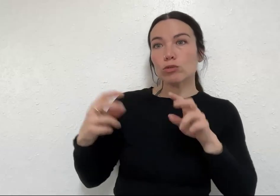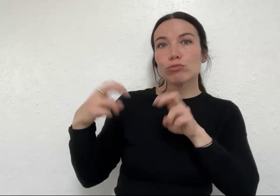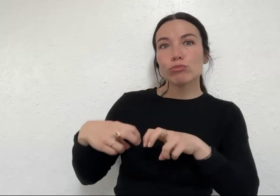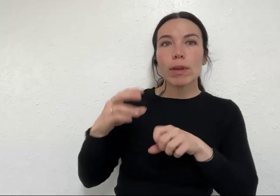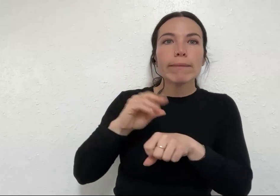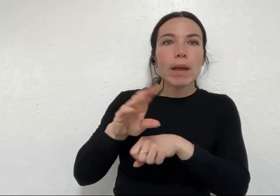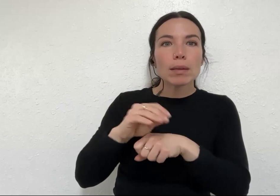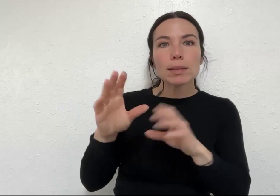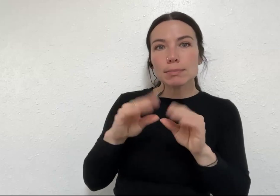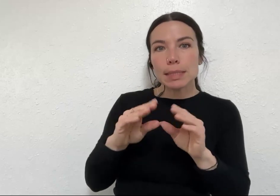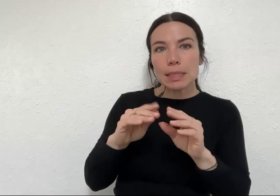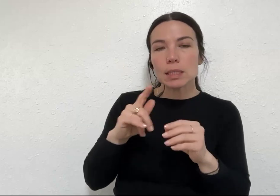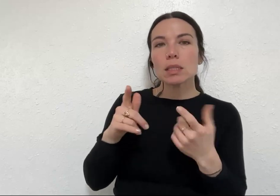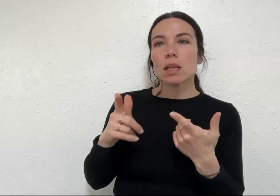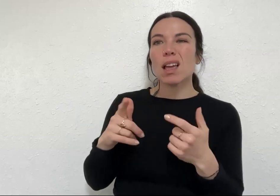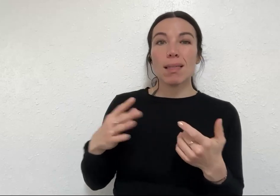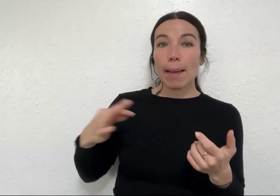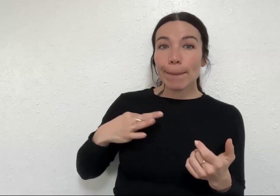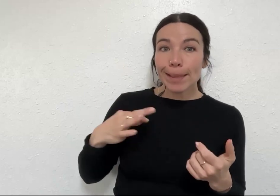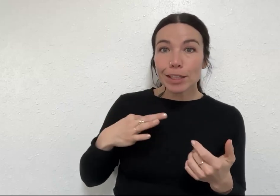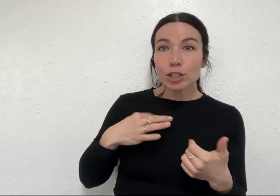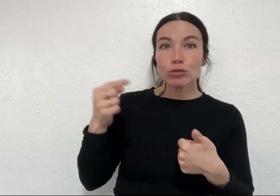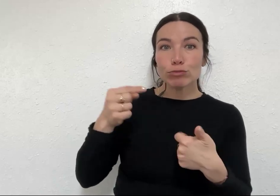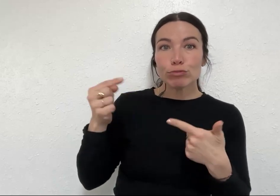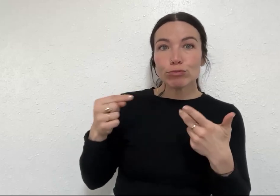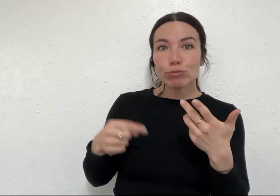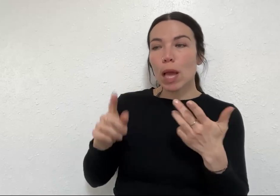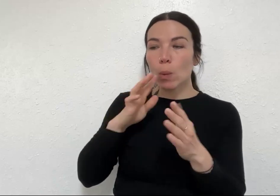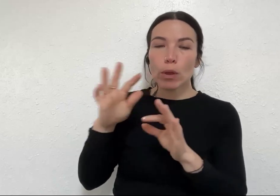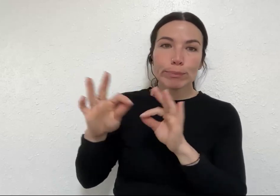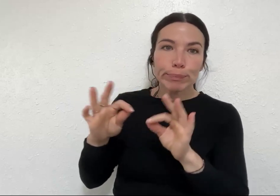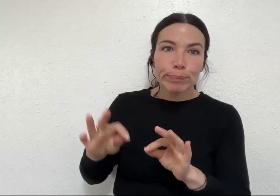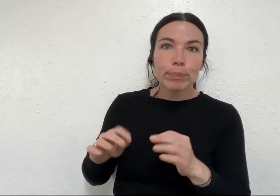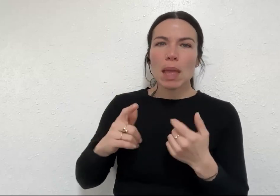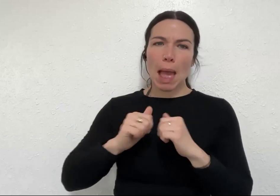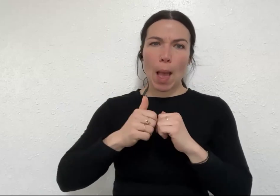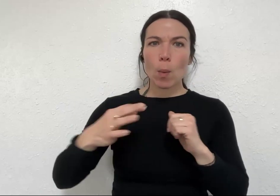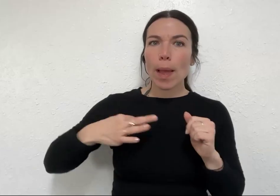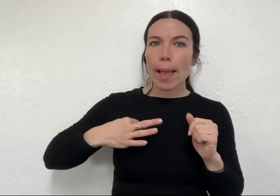go through the application steps for RIT, eligibility requirements,